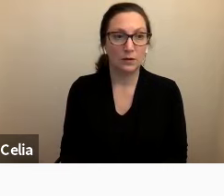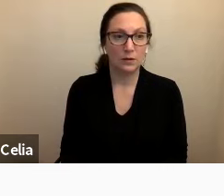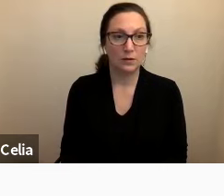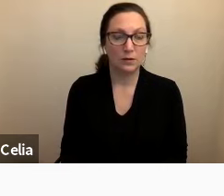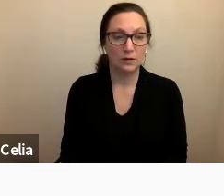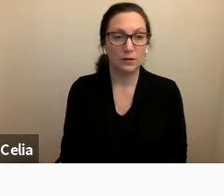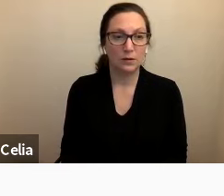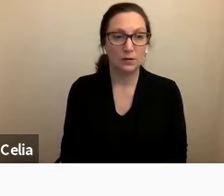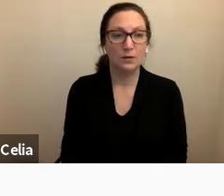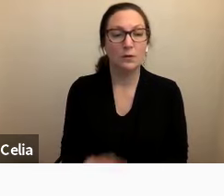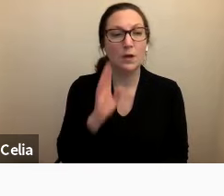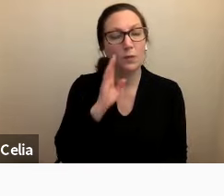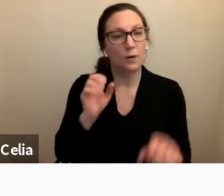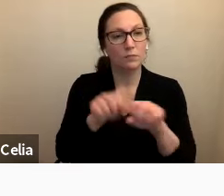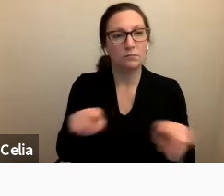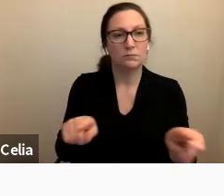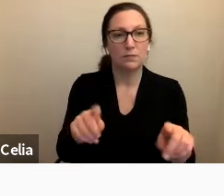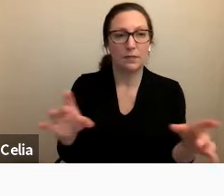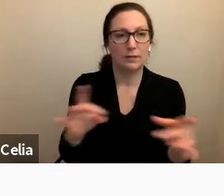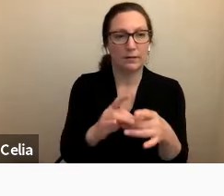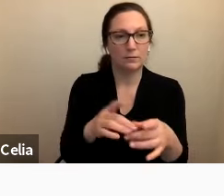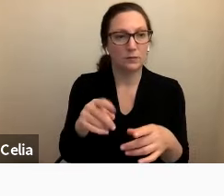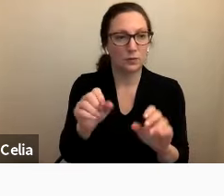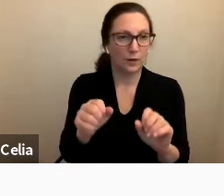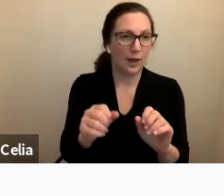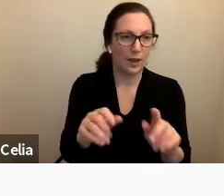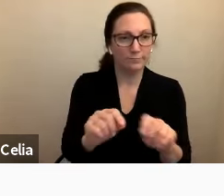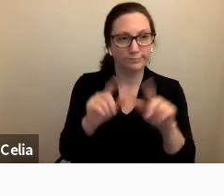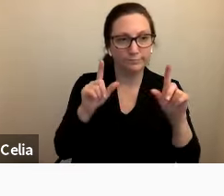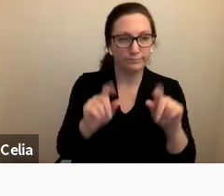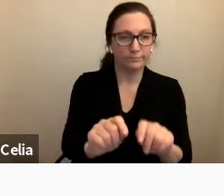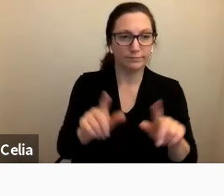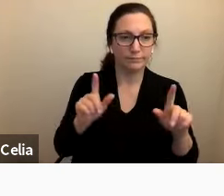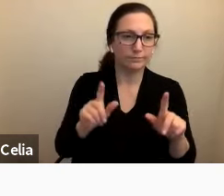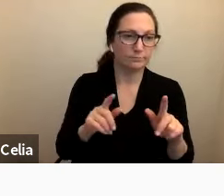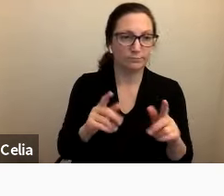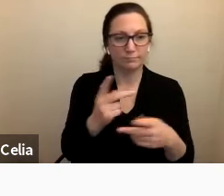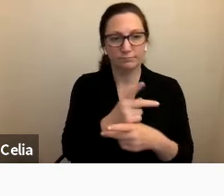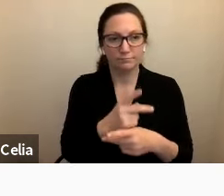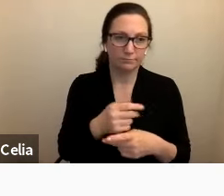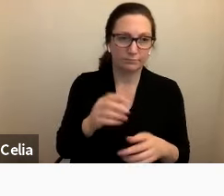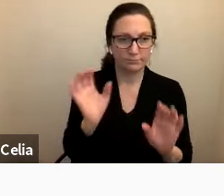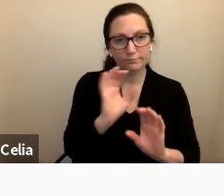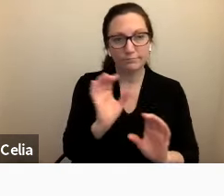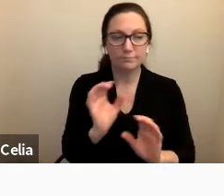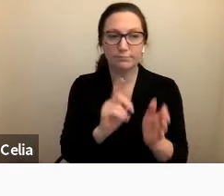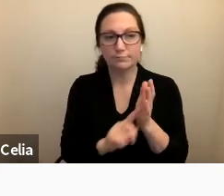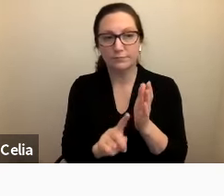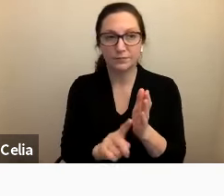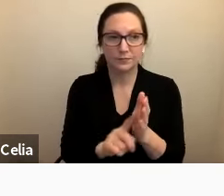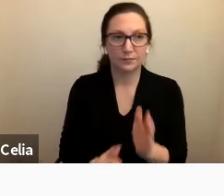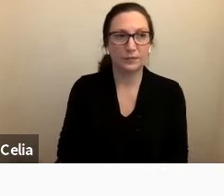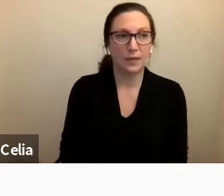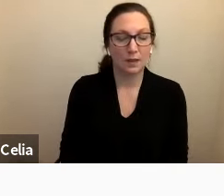And you'll get this link so you can click through and zoom in and out as much as you would like. I wanted to provide